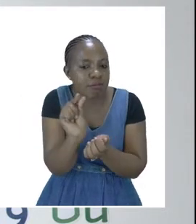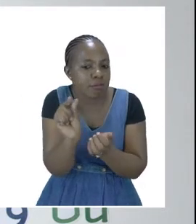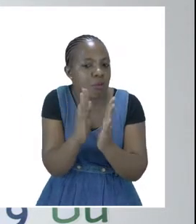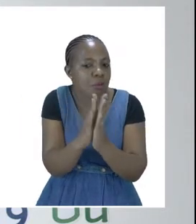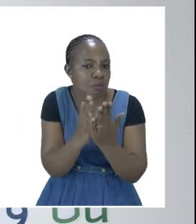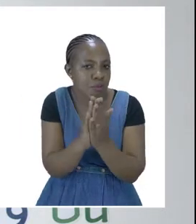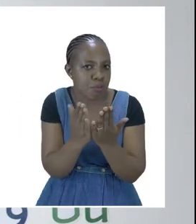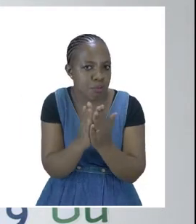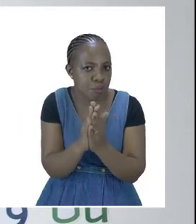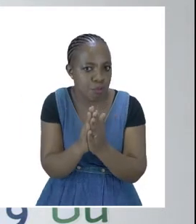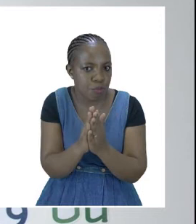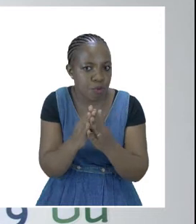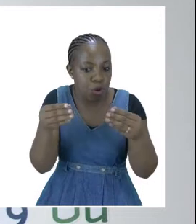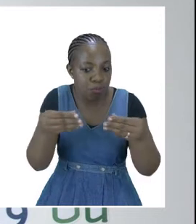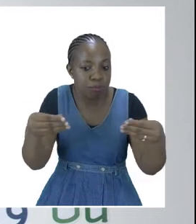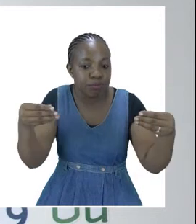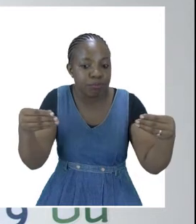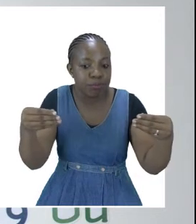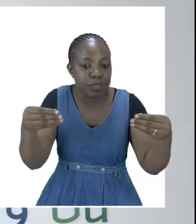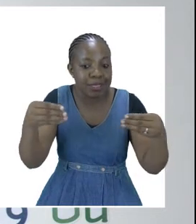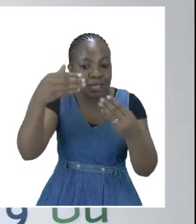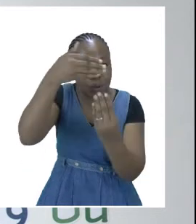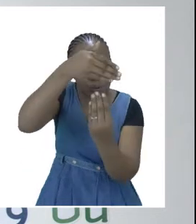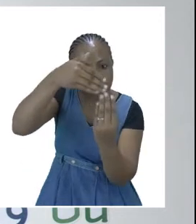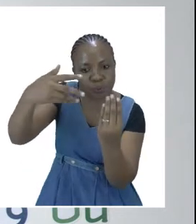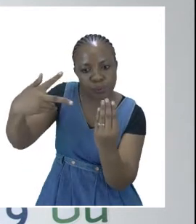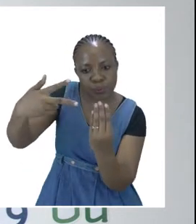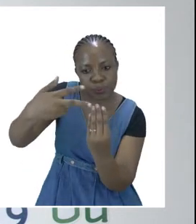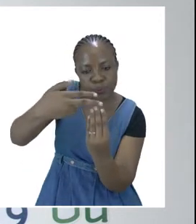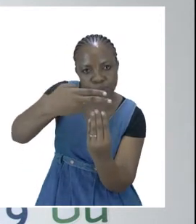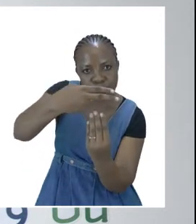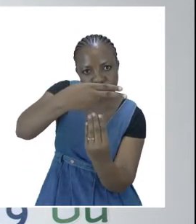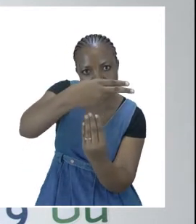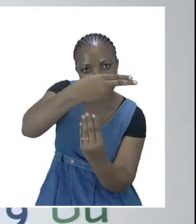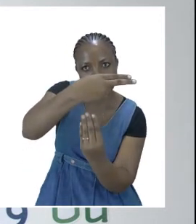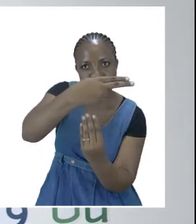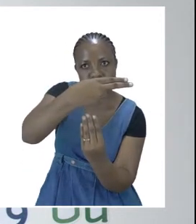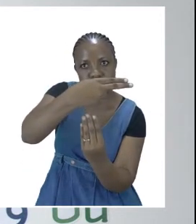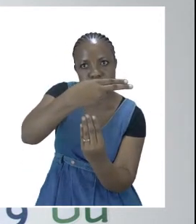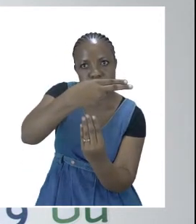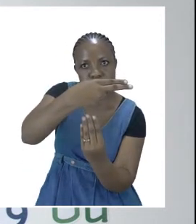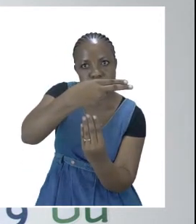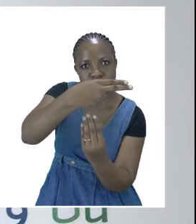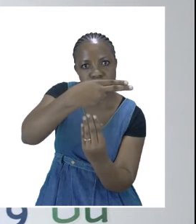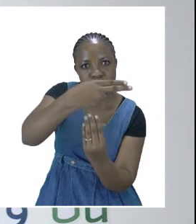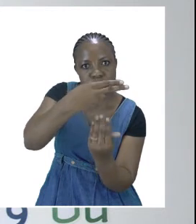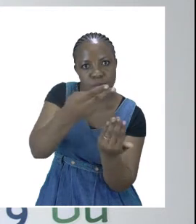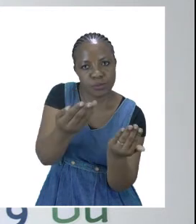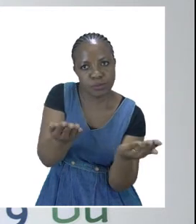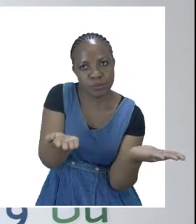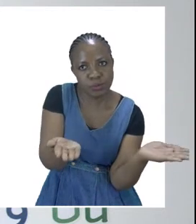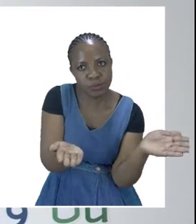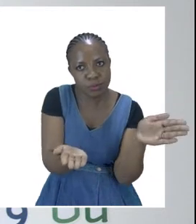booklet. Please cut the top of the lesson booklet with a pair of scissors and fold